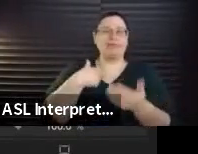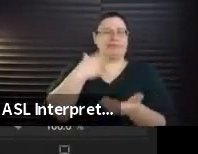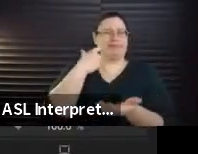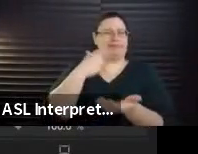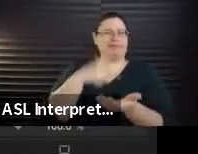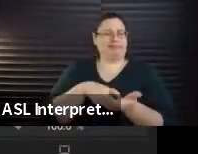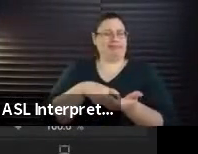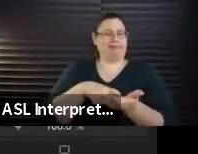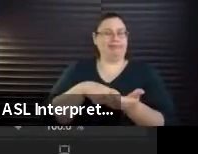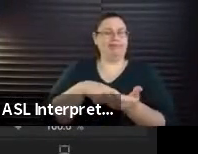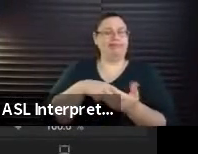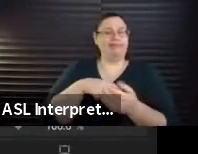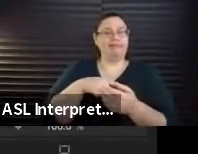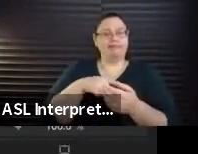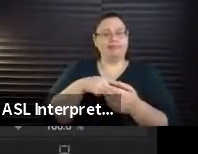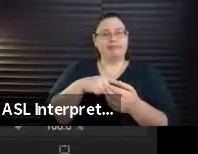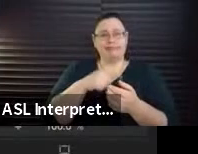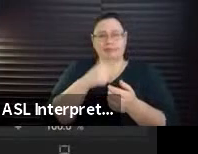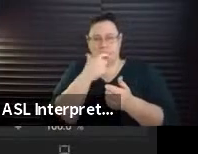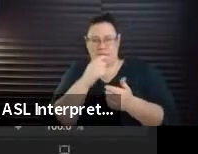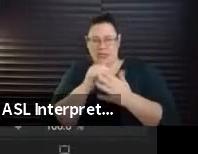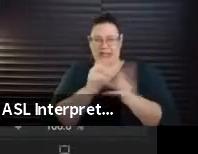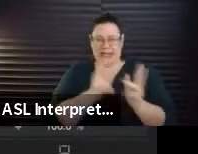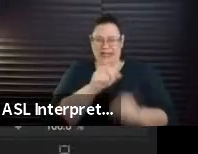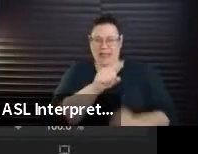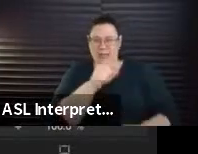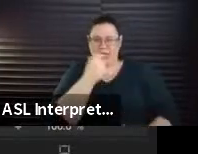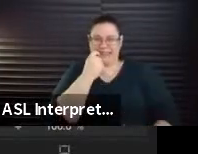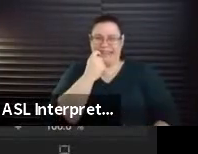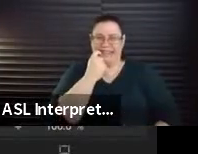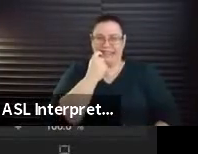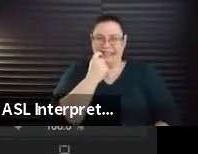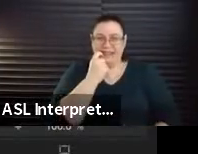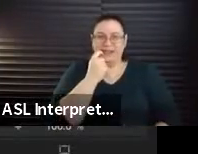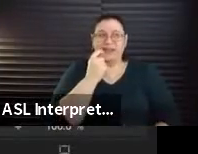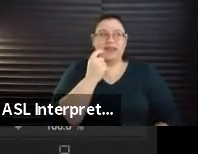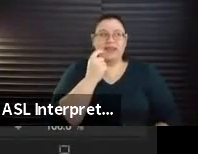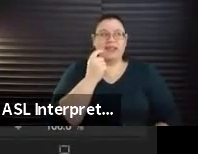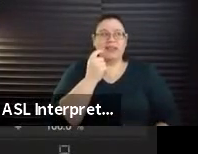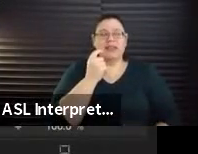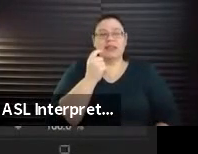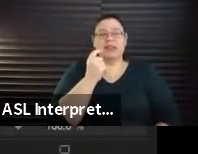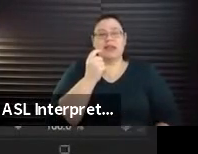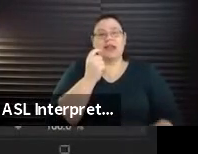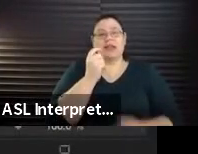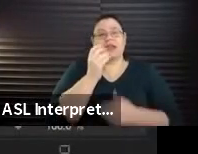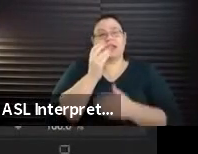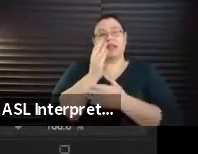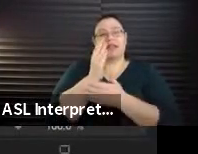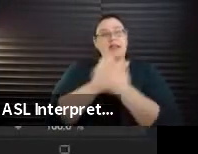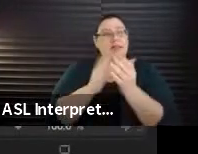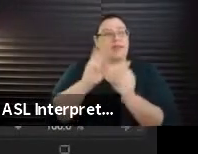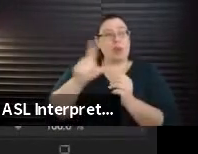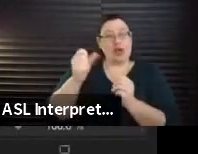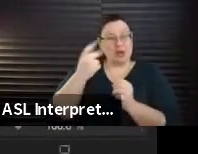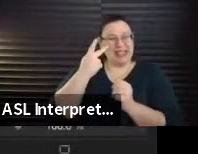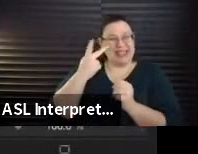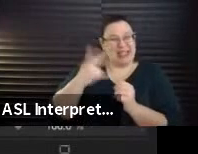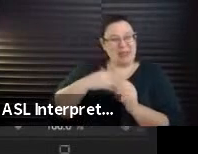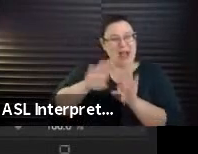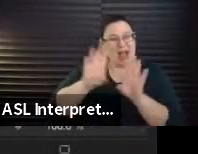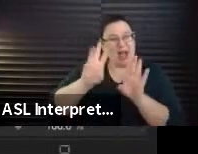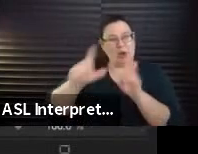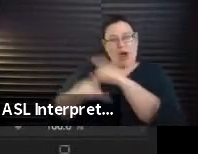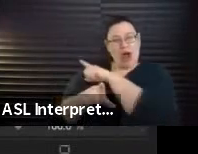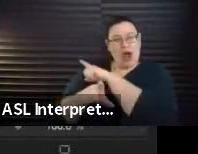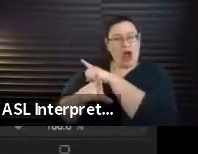as I'm watching this first clip back, that, oh, there's a bit of my wall visible here. I sort of didn't have my camera